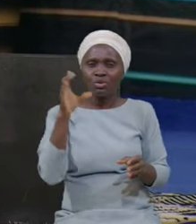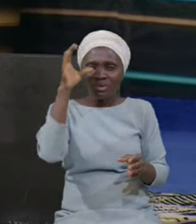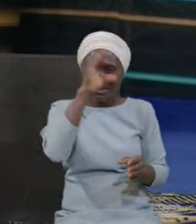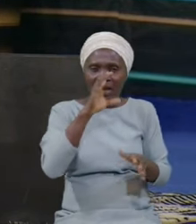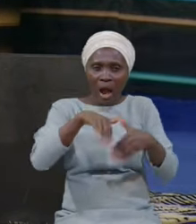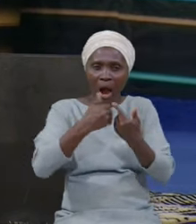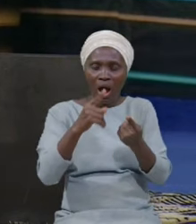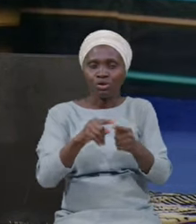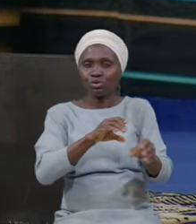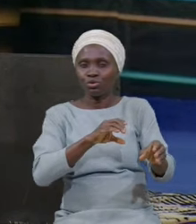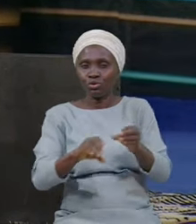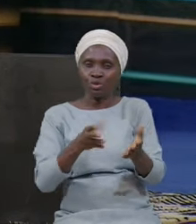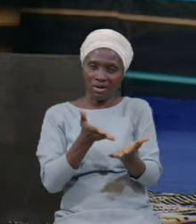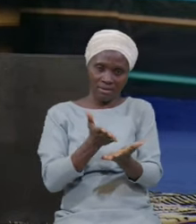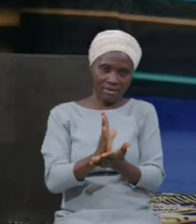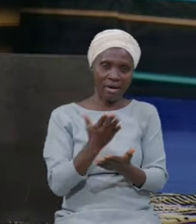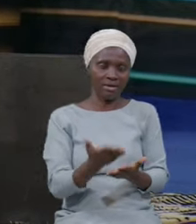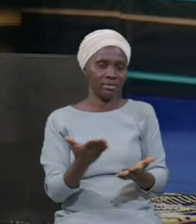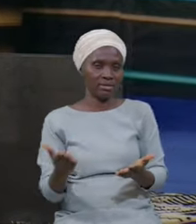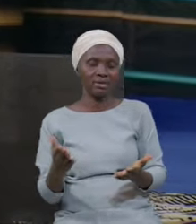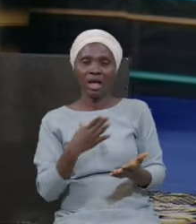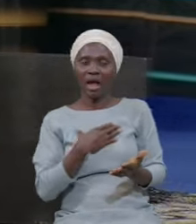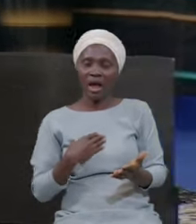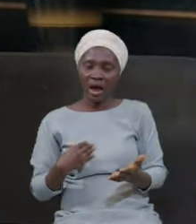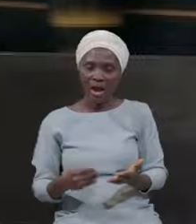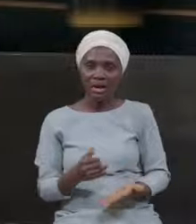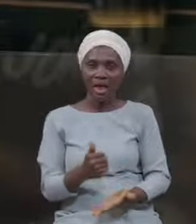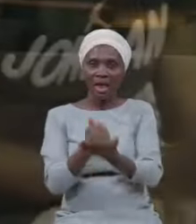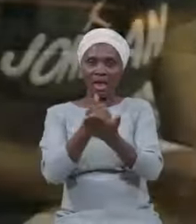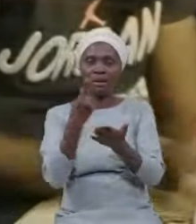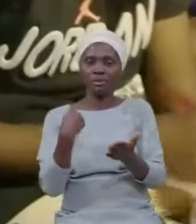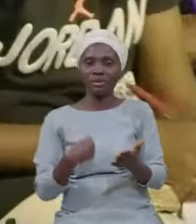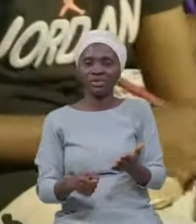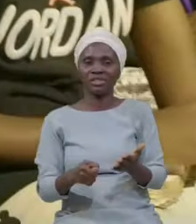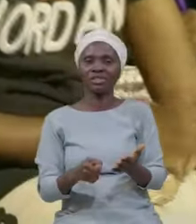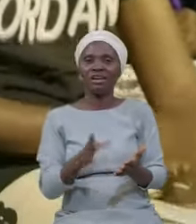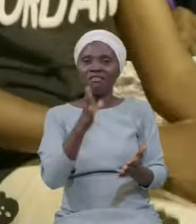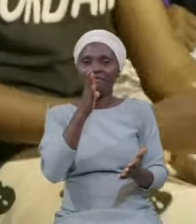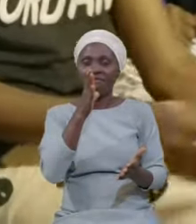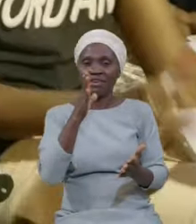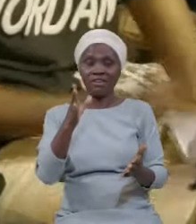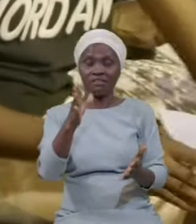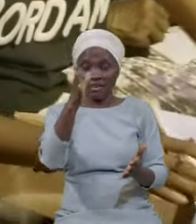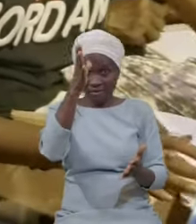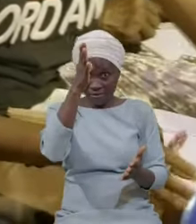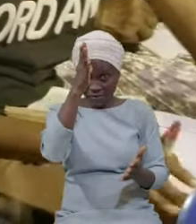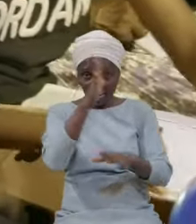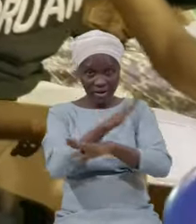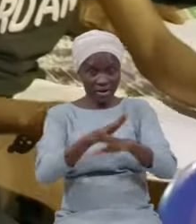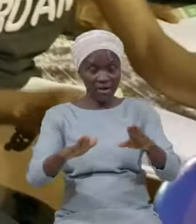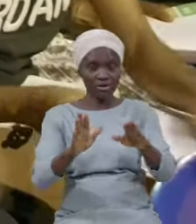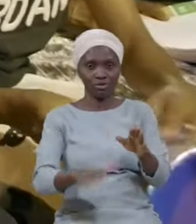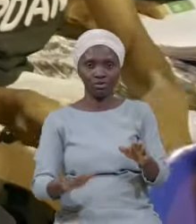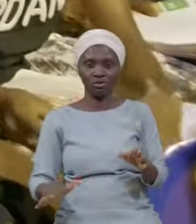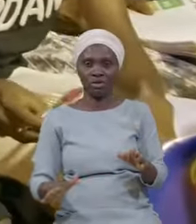judge the fatherless. Plead for the widows. And you're saying that, you know, we've been cruel before. Who can